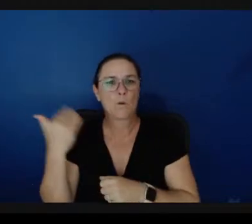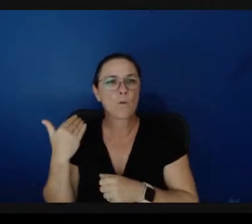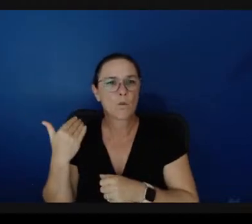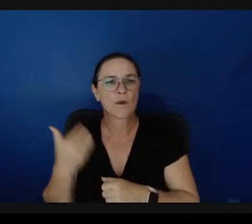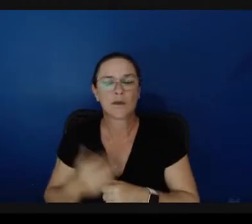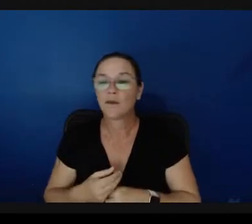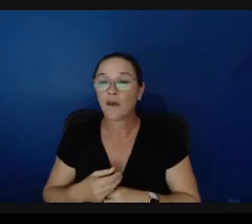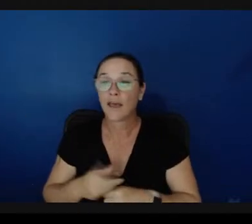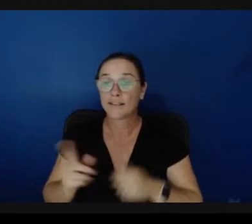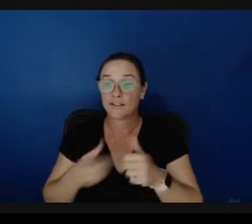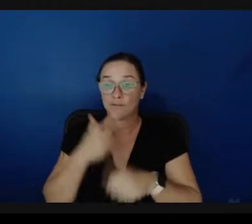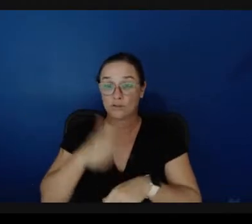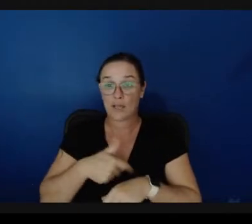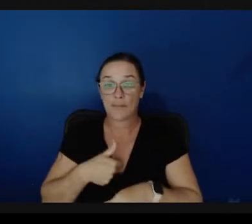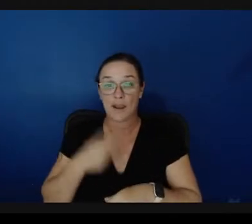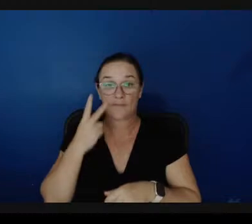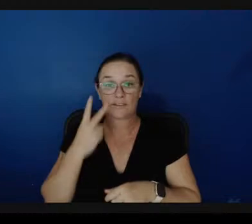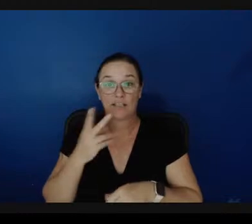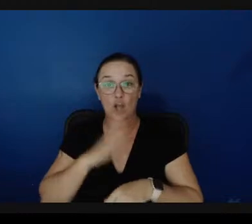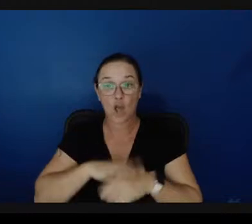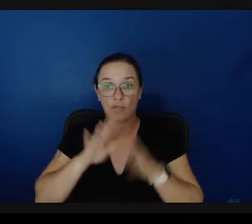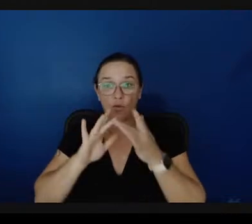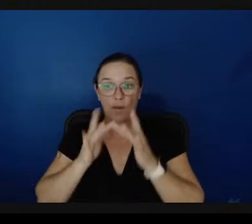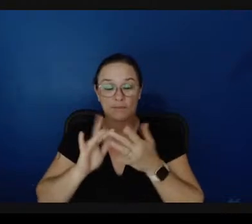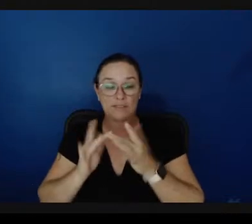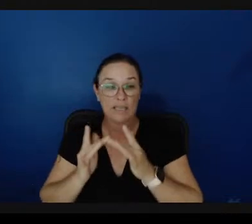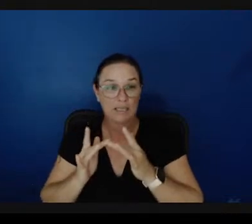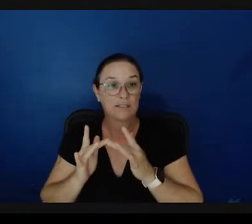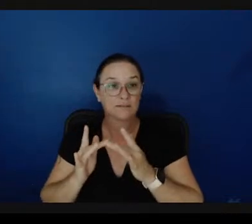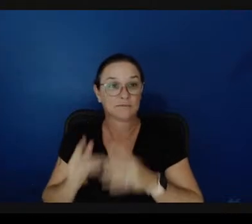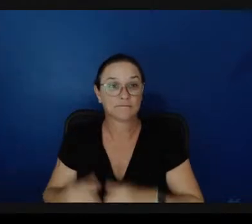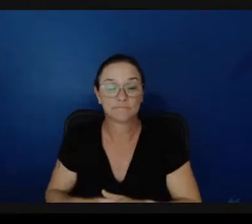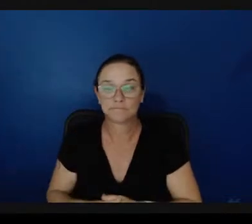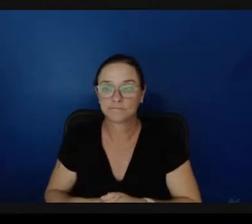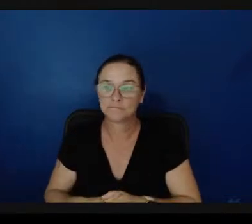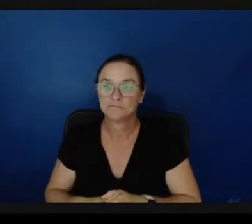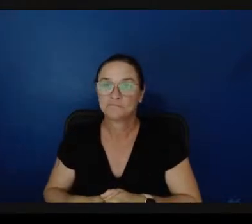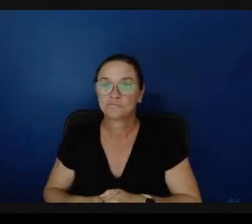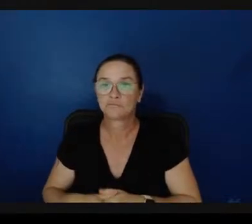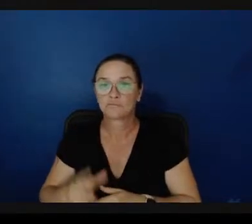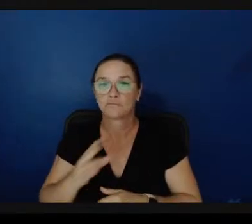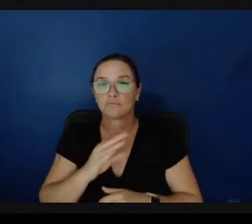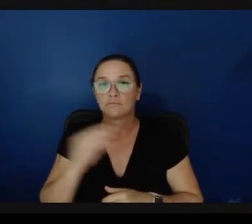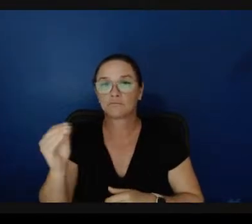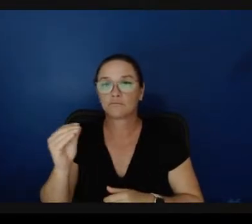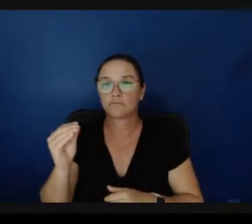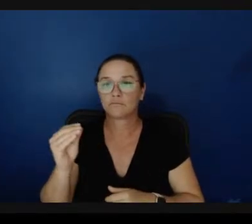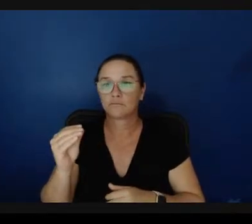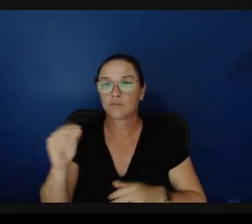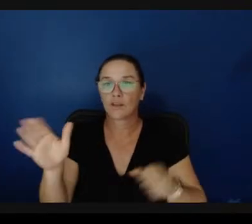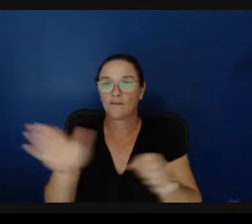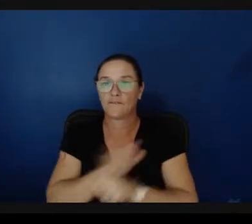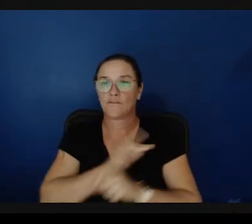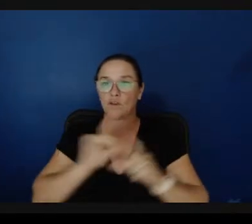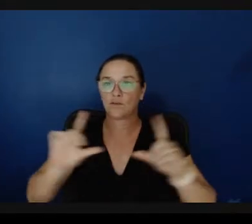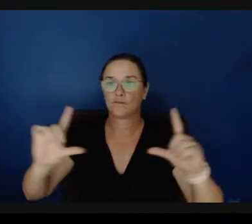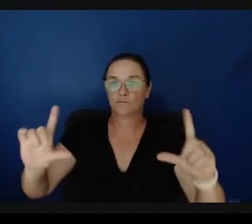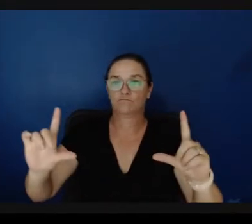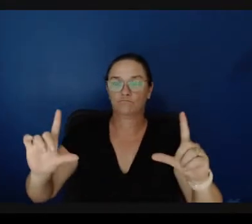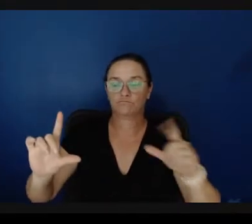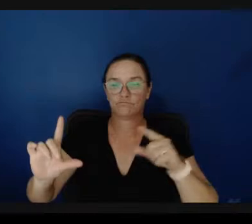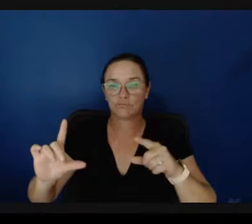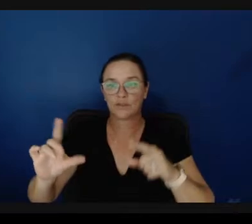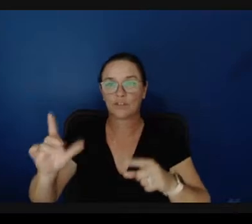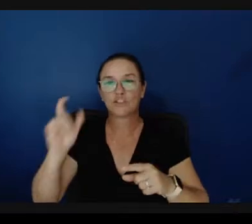first time I actually tracked it down on their website. Right. And there's a full shot of it. So it should be a